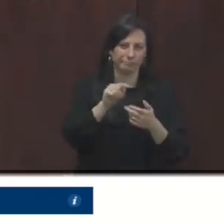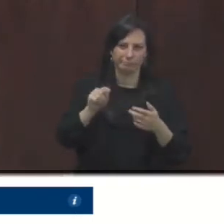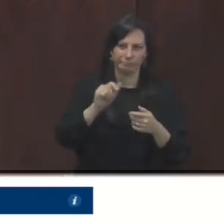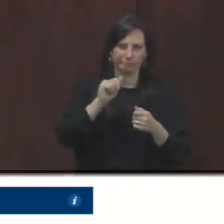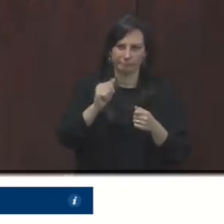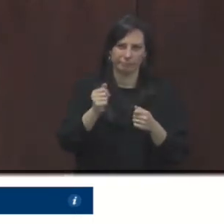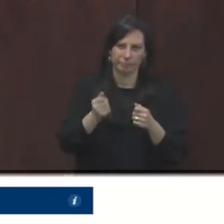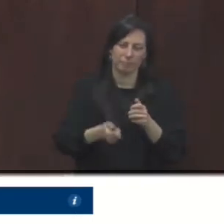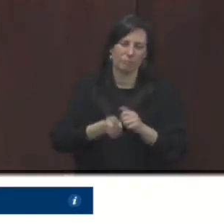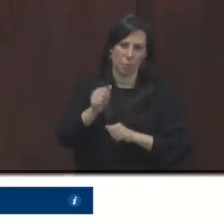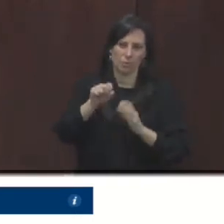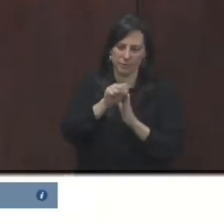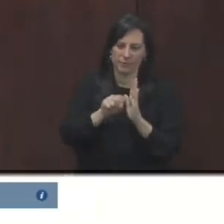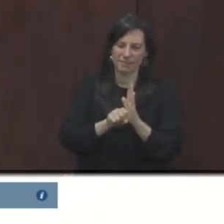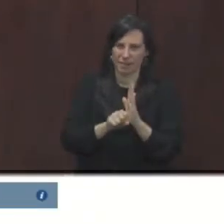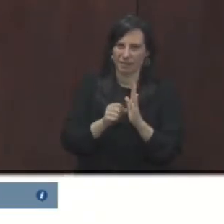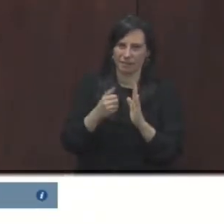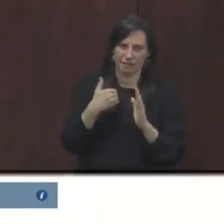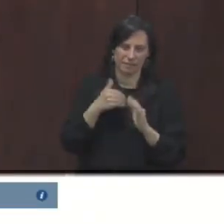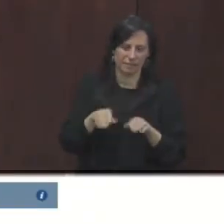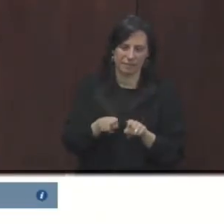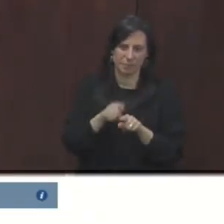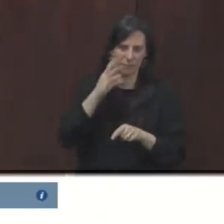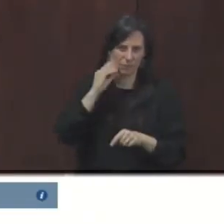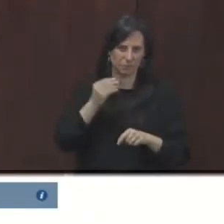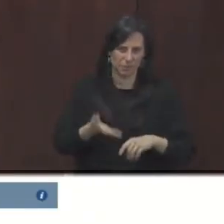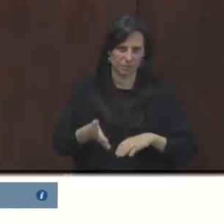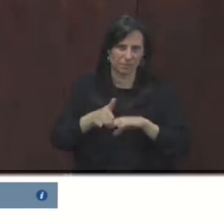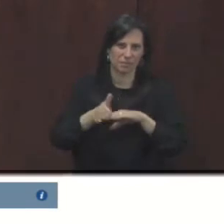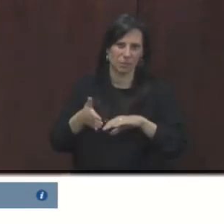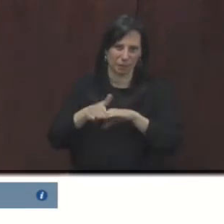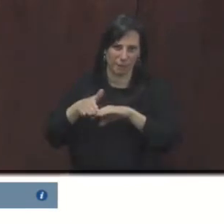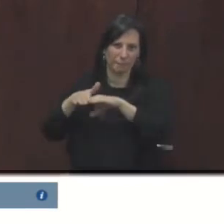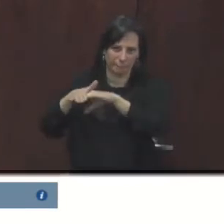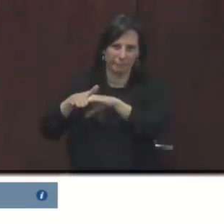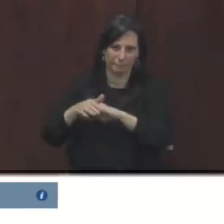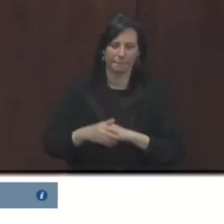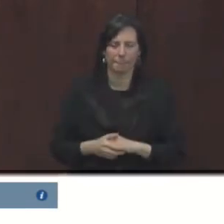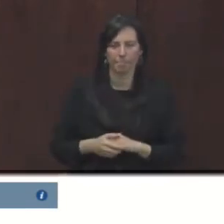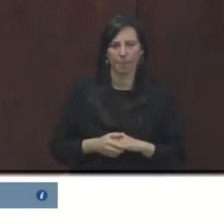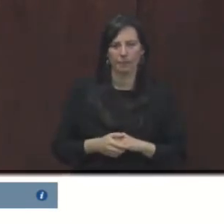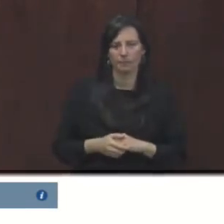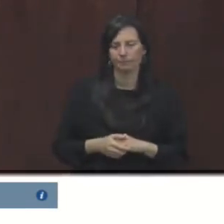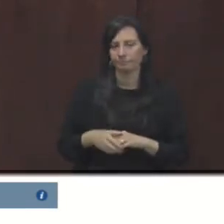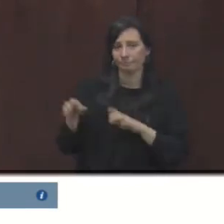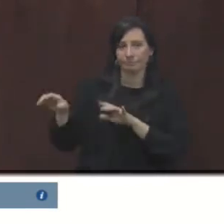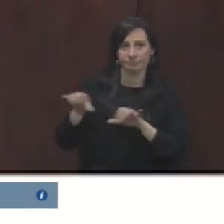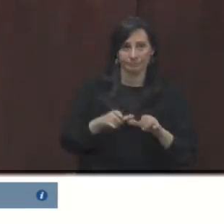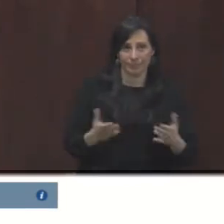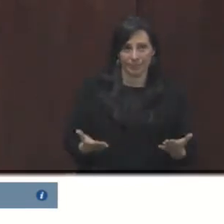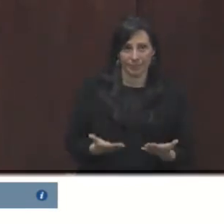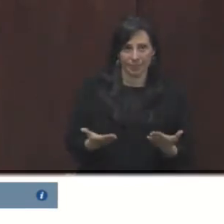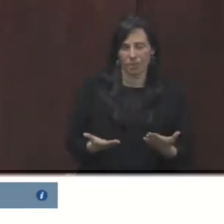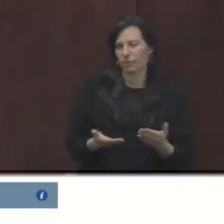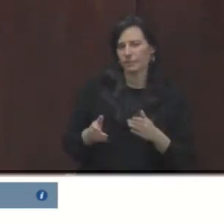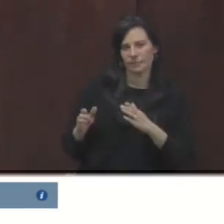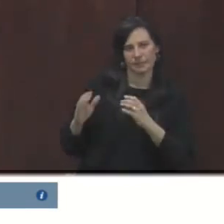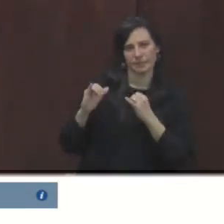Thanksgiving. And regionally, we don't look that different. We are seeing the same trend. Our